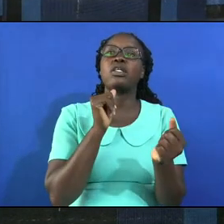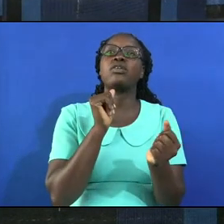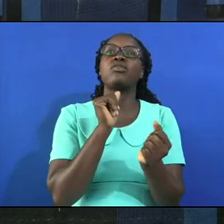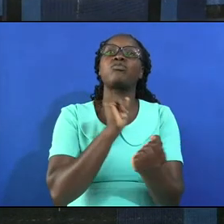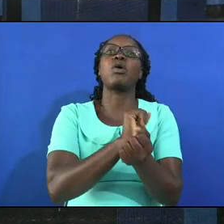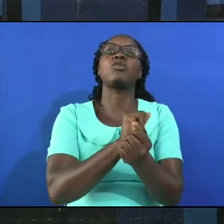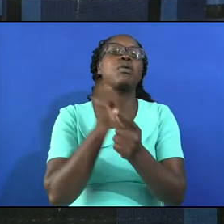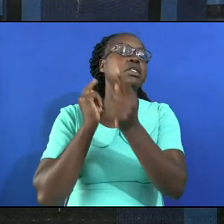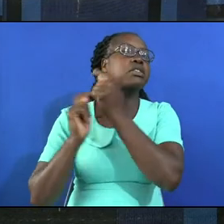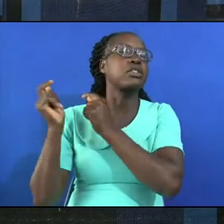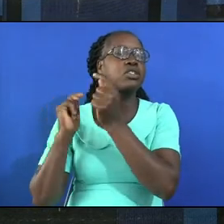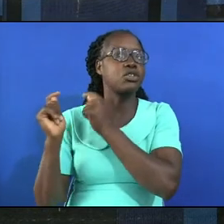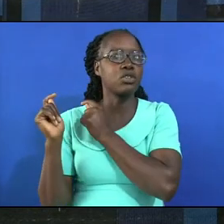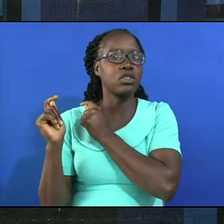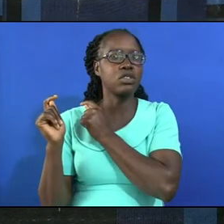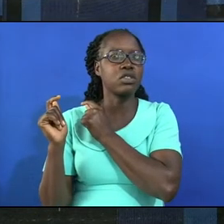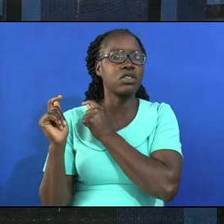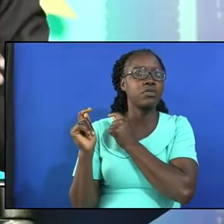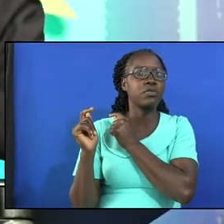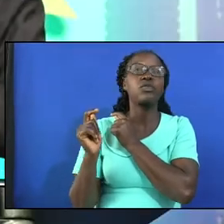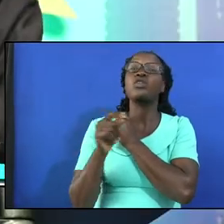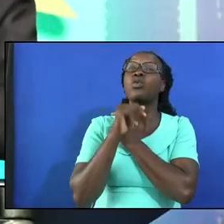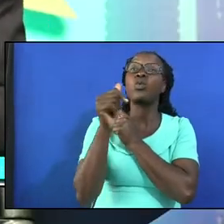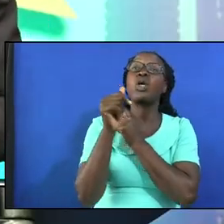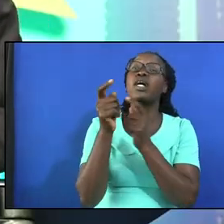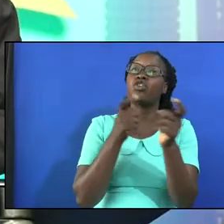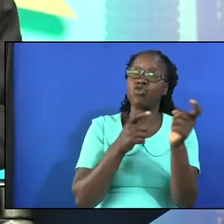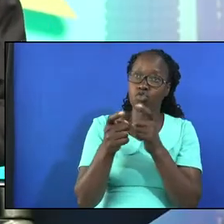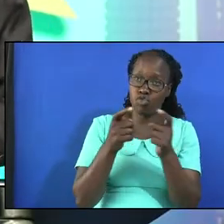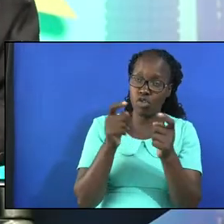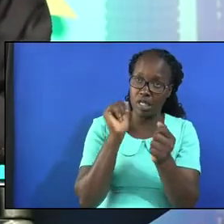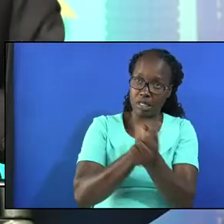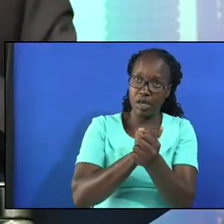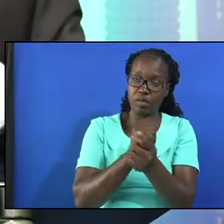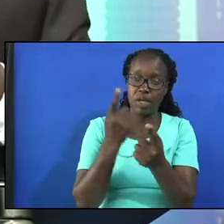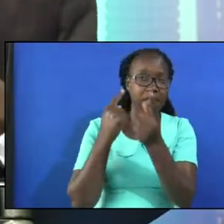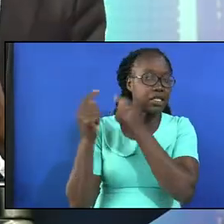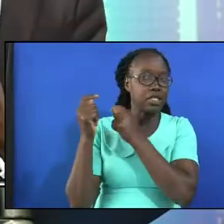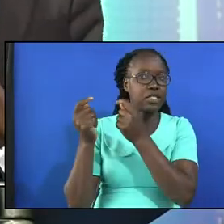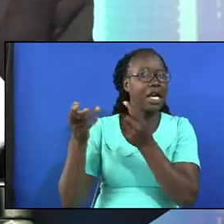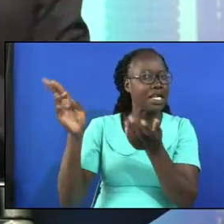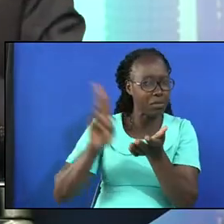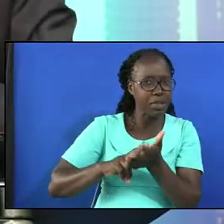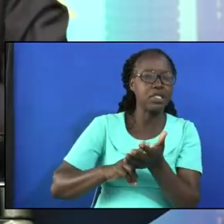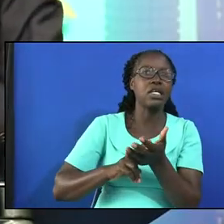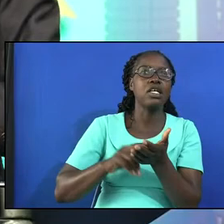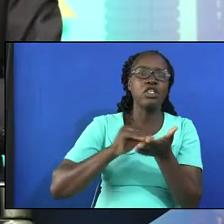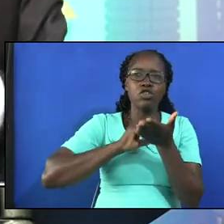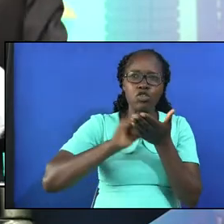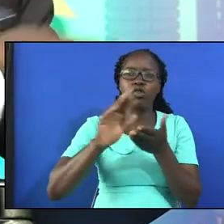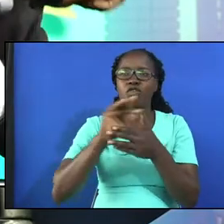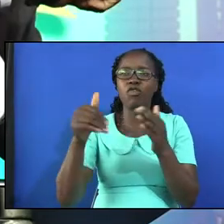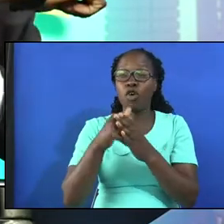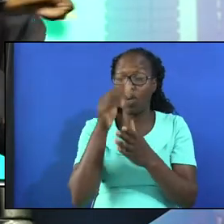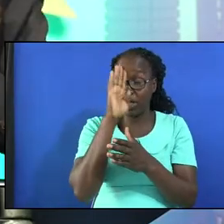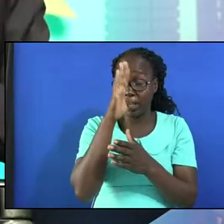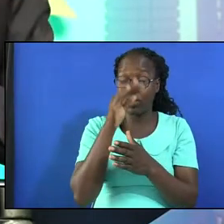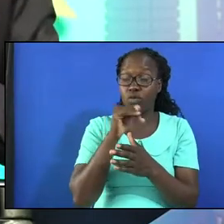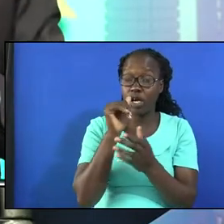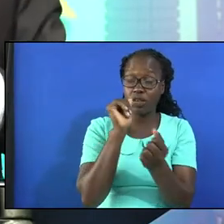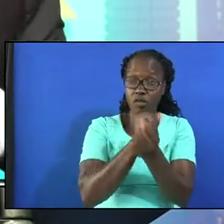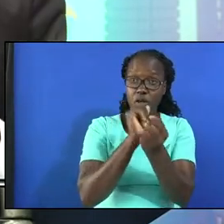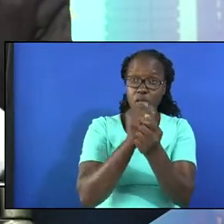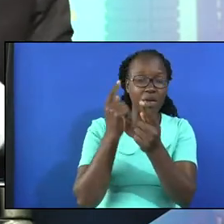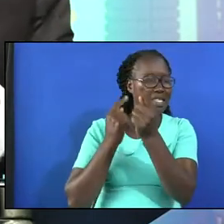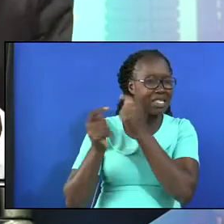by traditions. I'm saying we are not bound by traditions. I'm repeating to remove all doubt. We are not